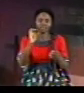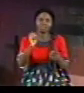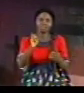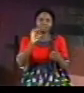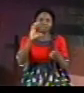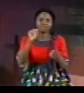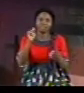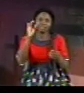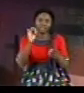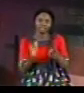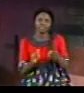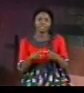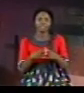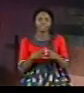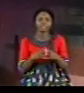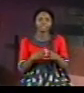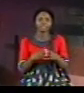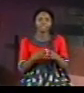that. Now